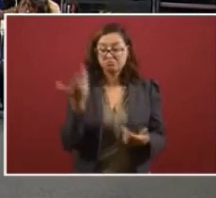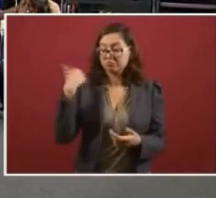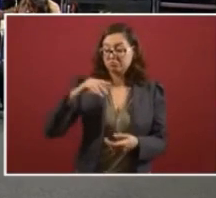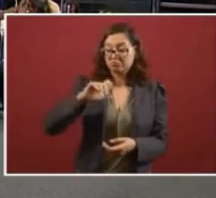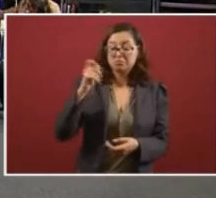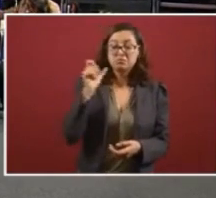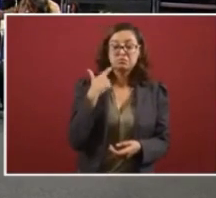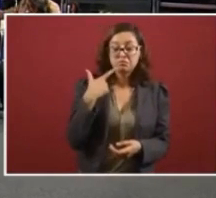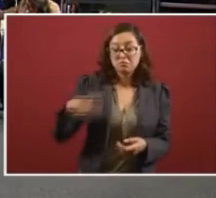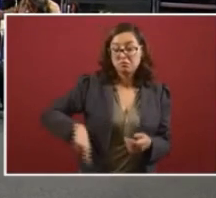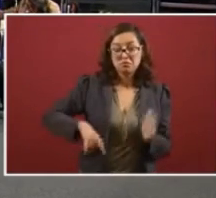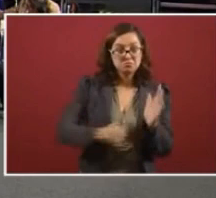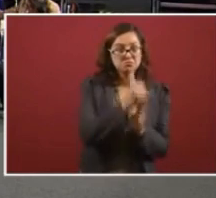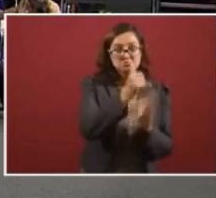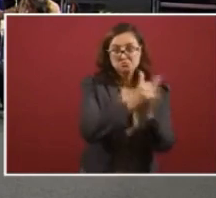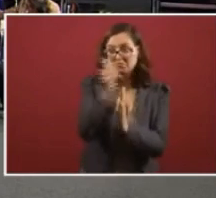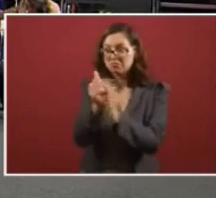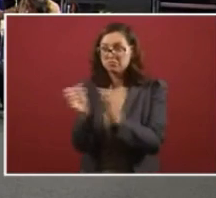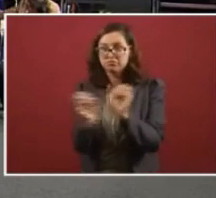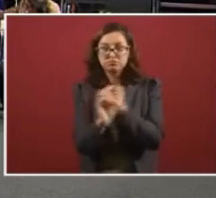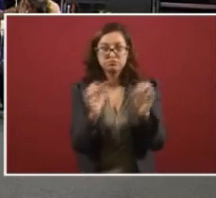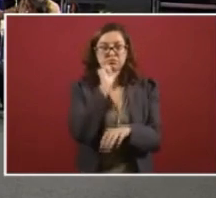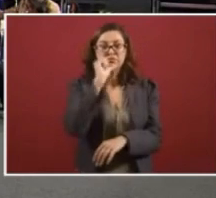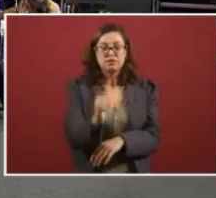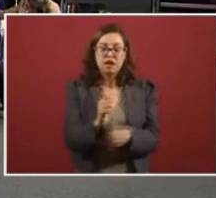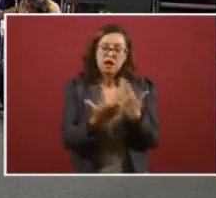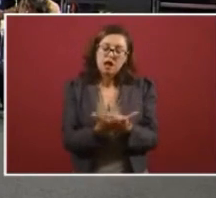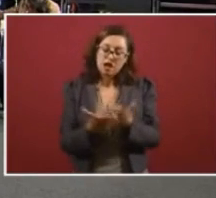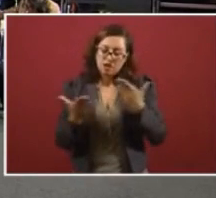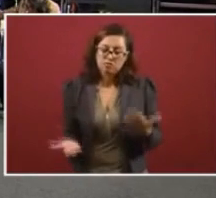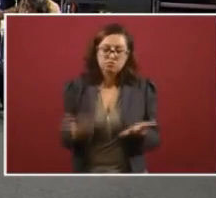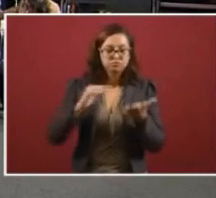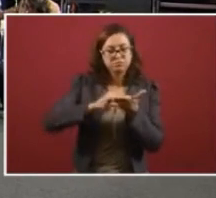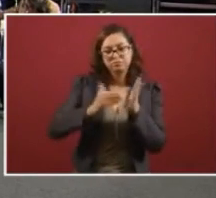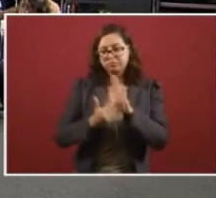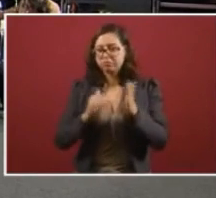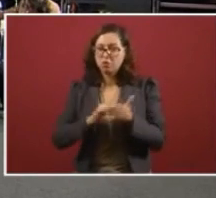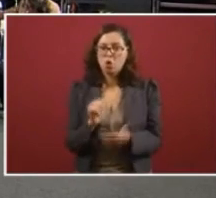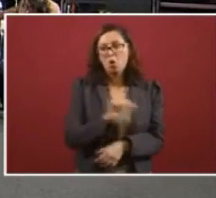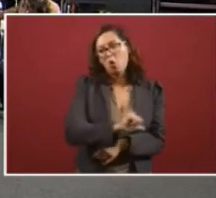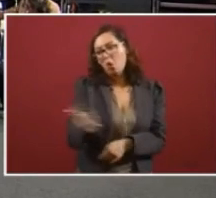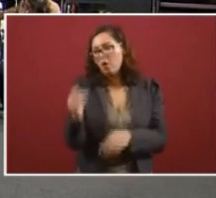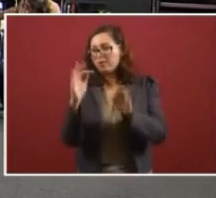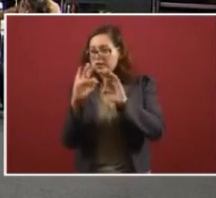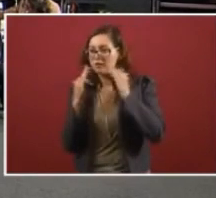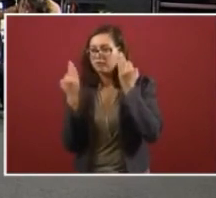since they have not been constructed, these gas ducts and these roads